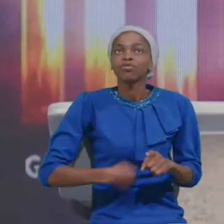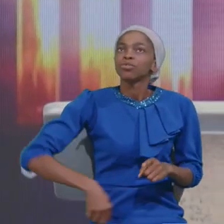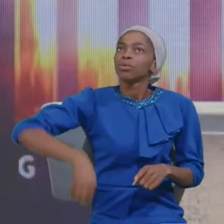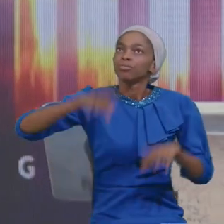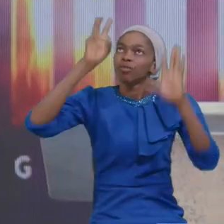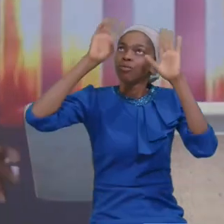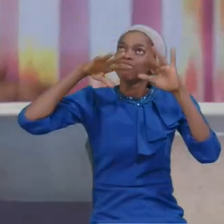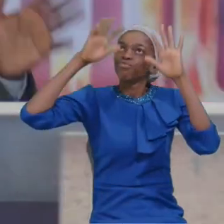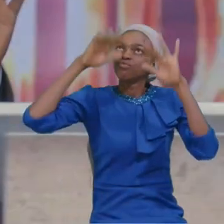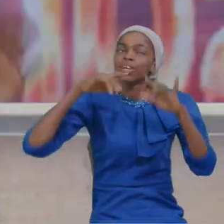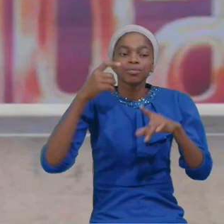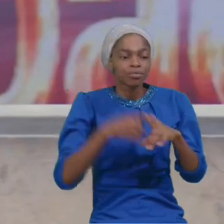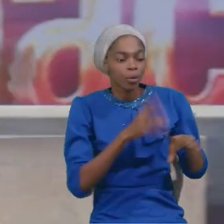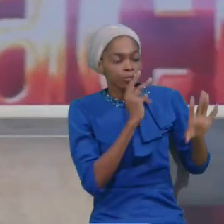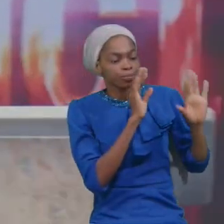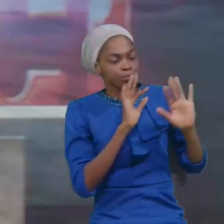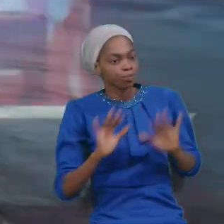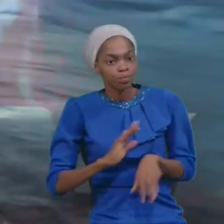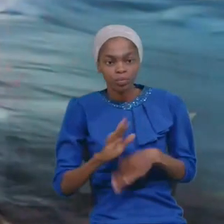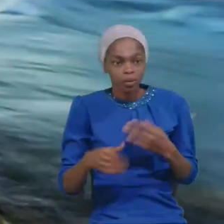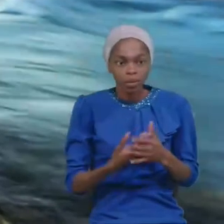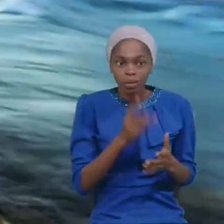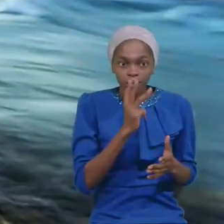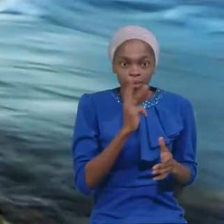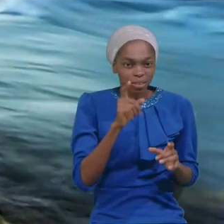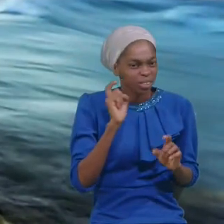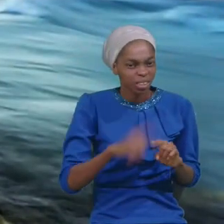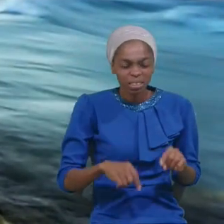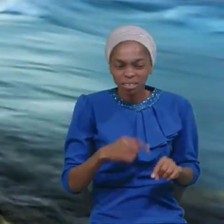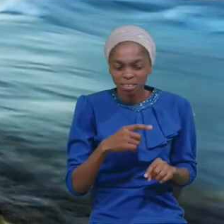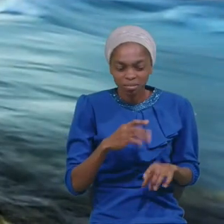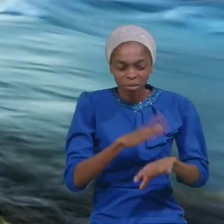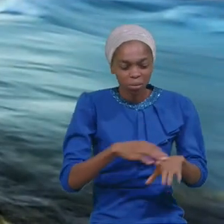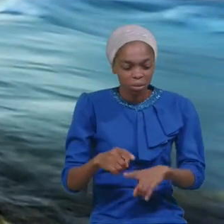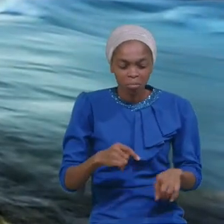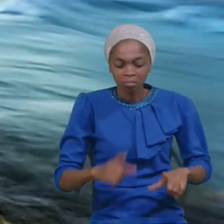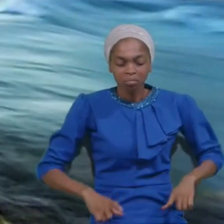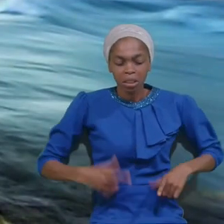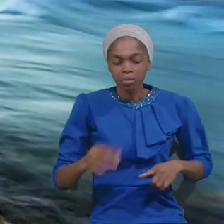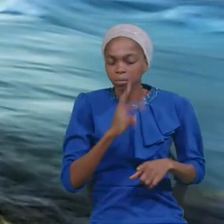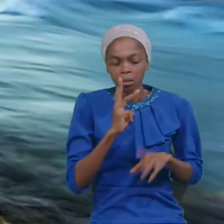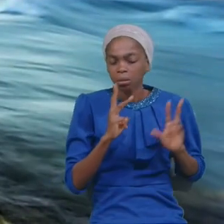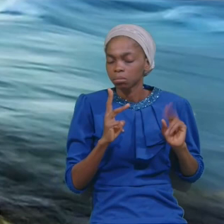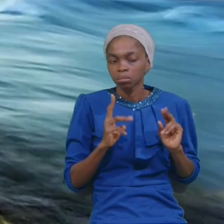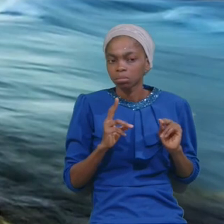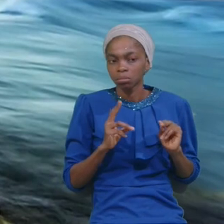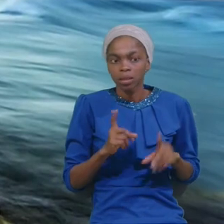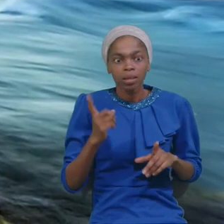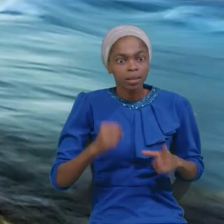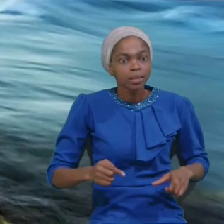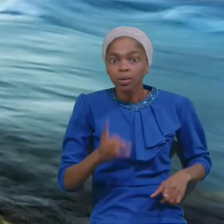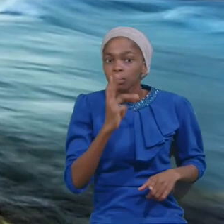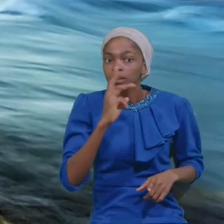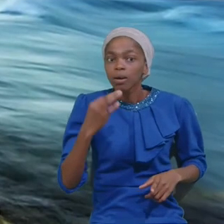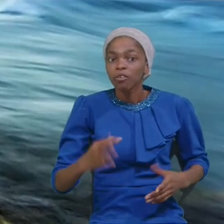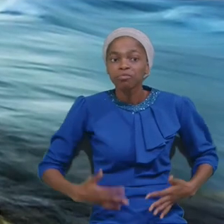living waters. The water of life. Christ said, if you knew the gift of God